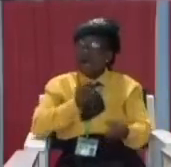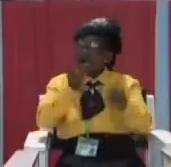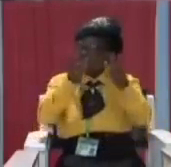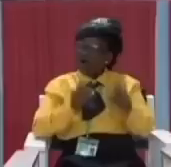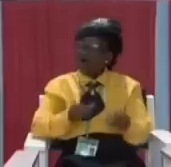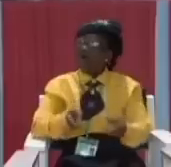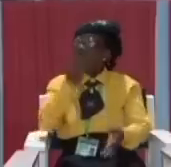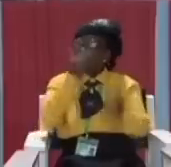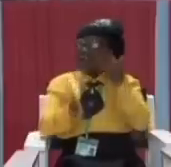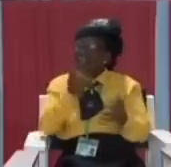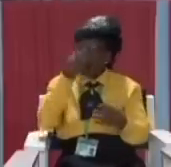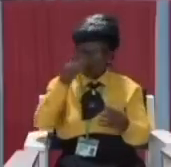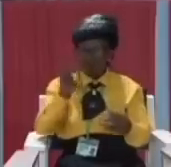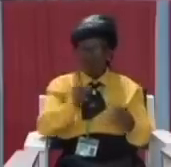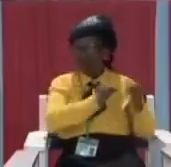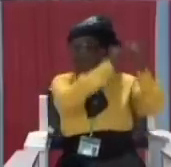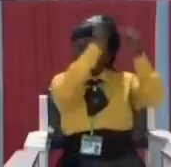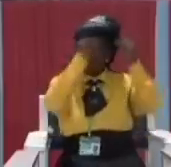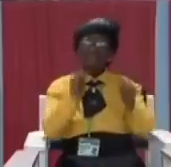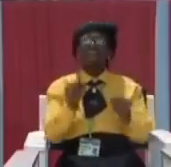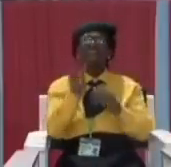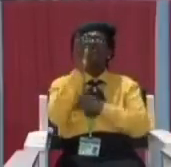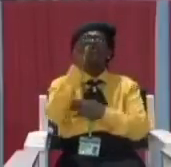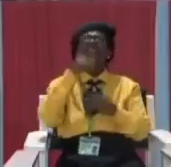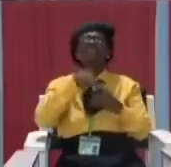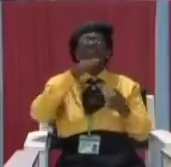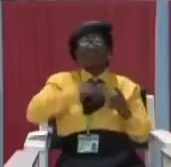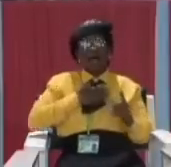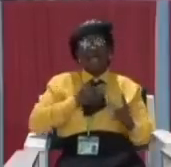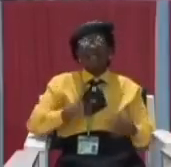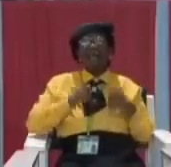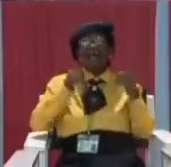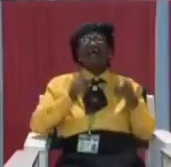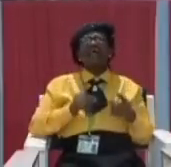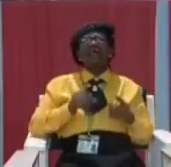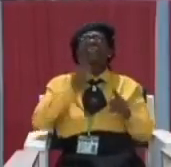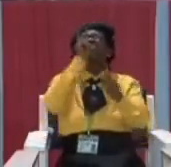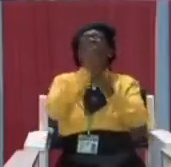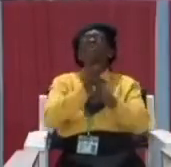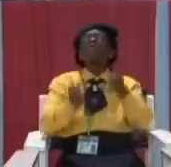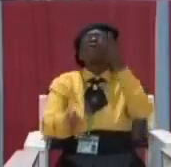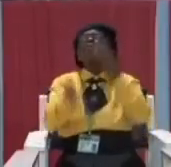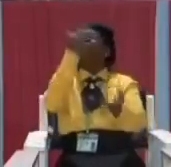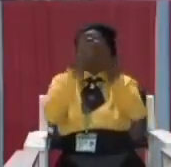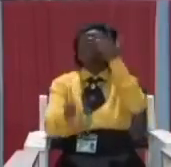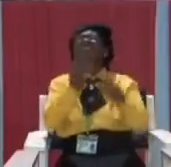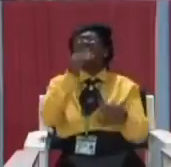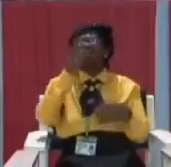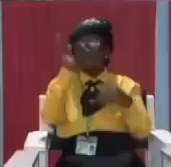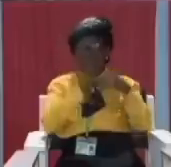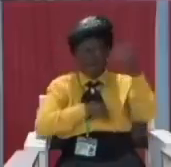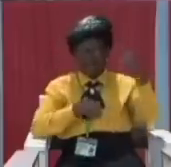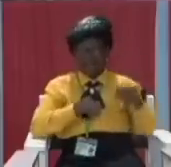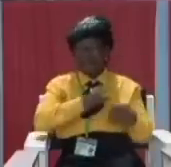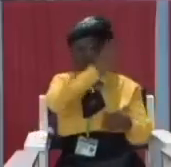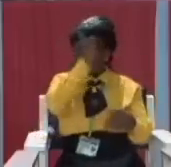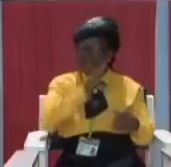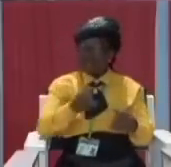life to keep burning like never before, to burn brighter and brighter